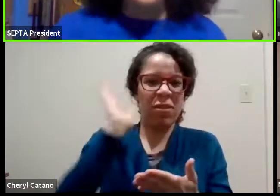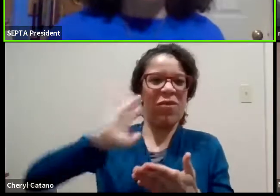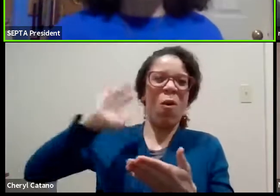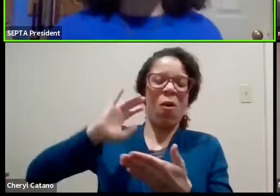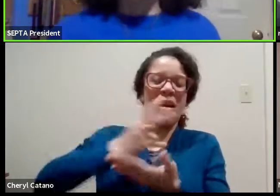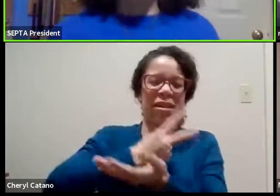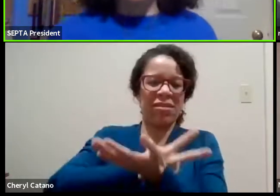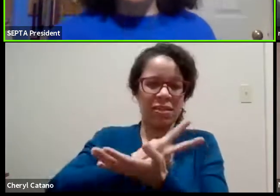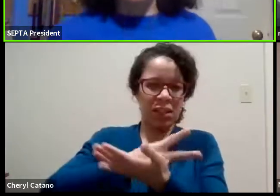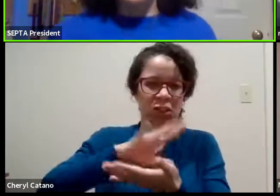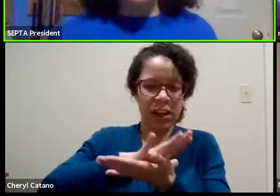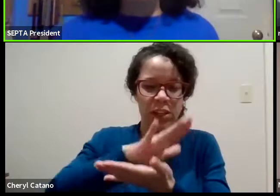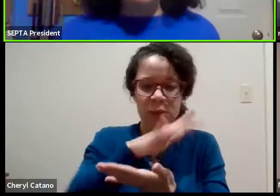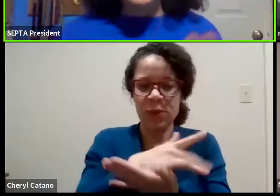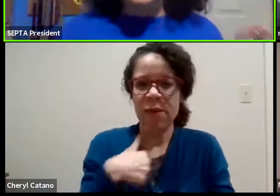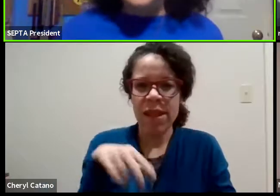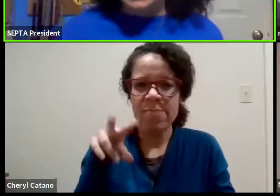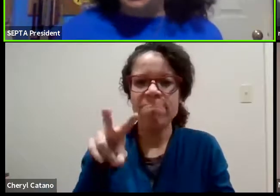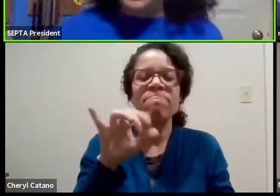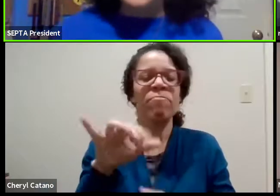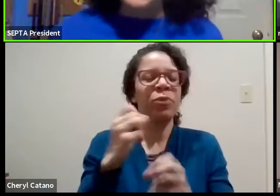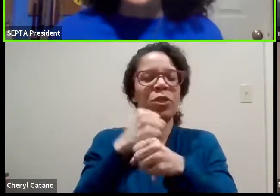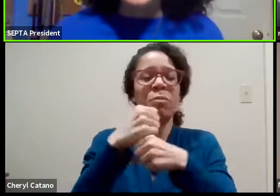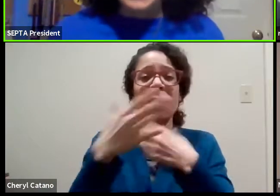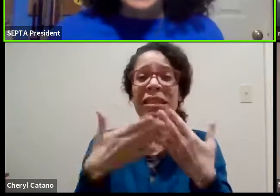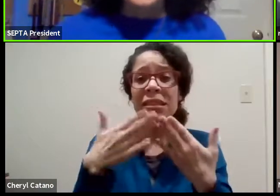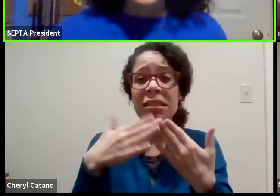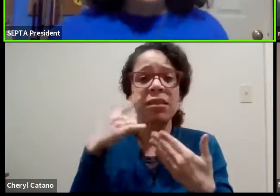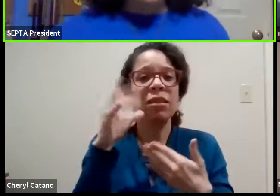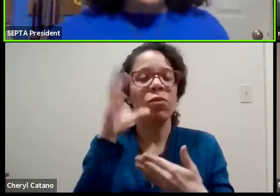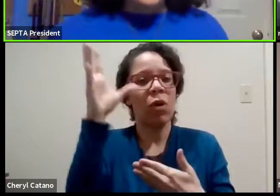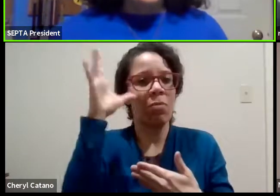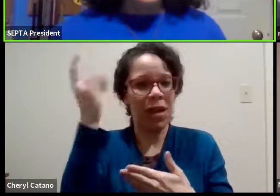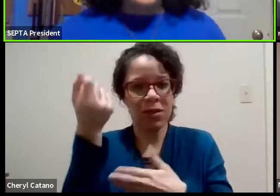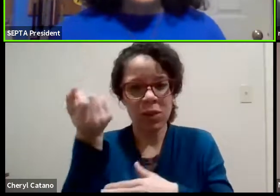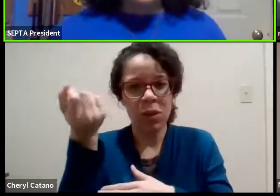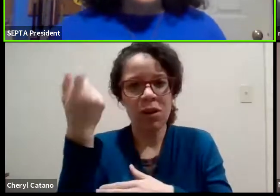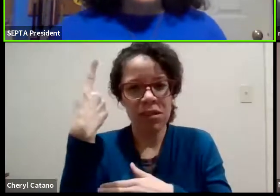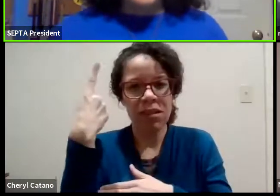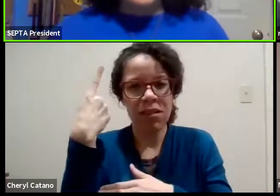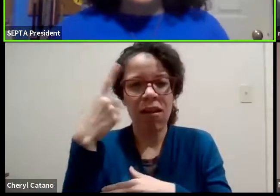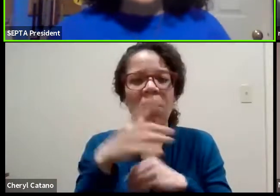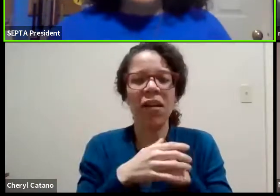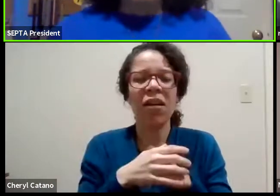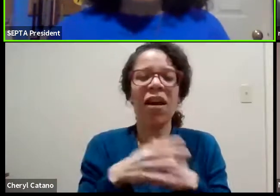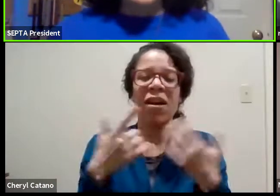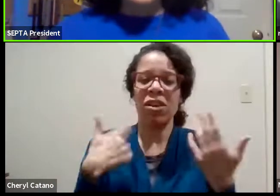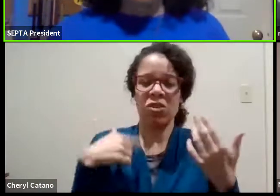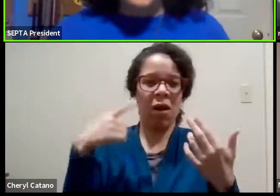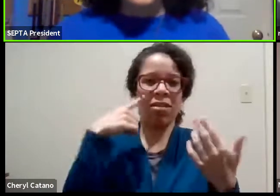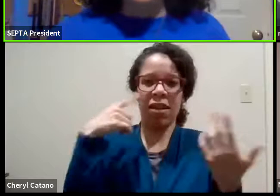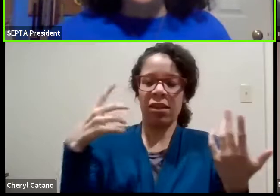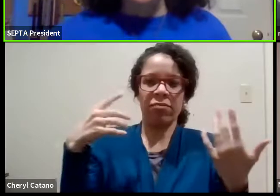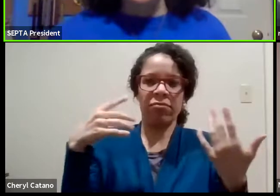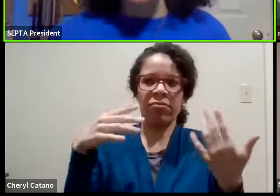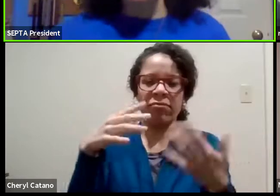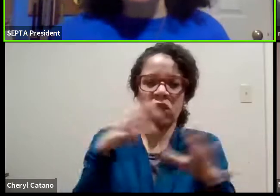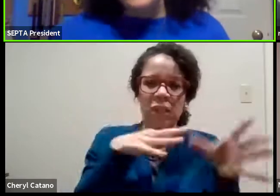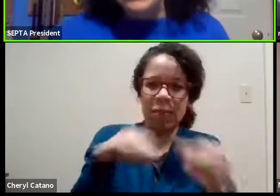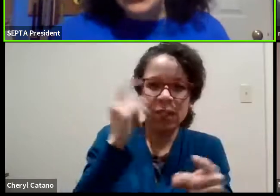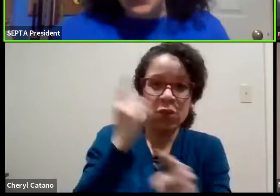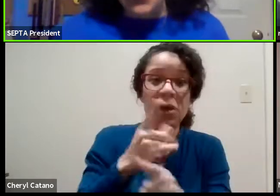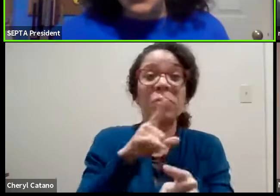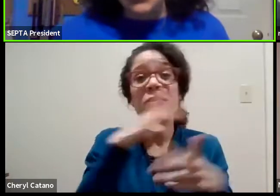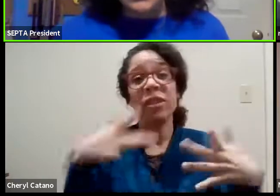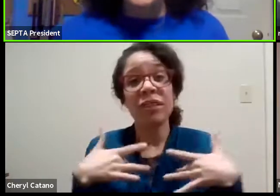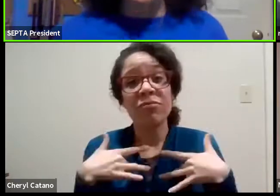program. And I said, you know, she makes it easy for parents to understand and, uh, I just think gets it right. So I'm